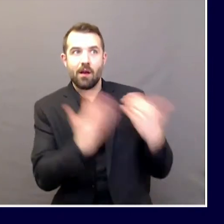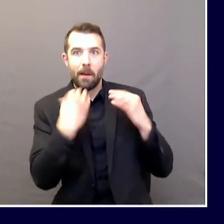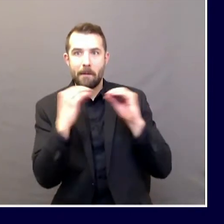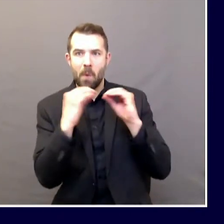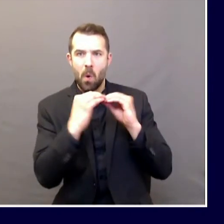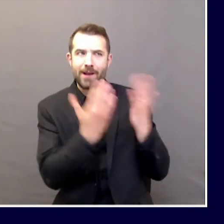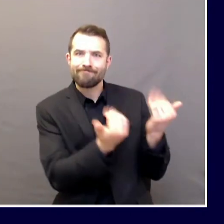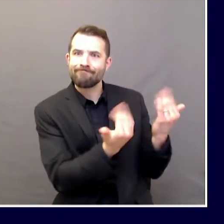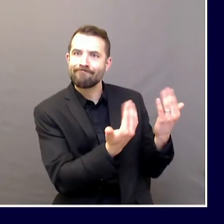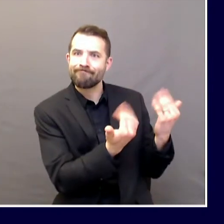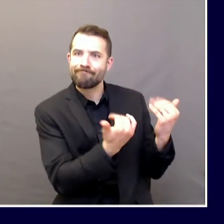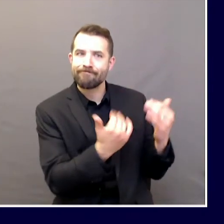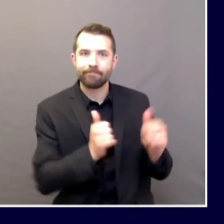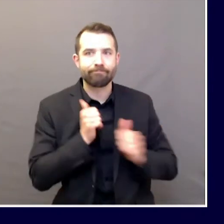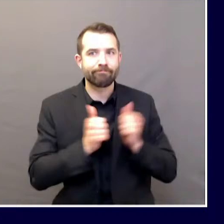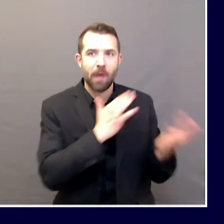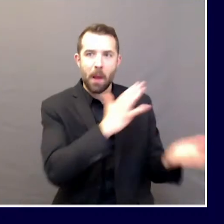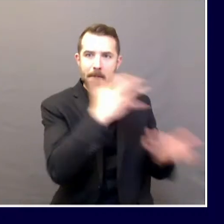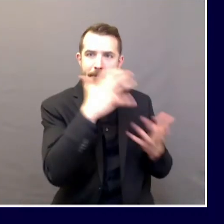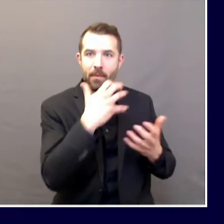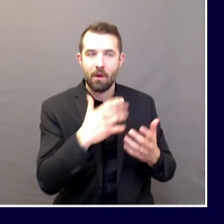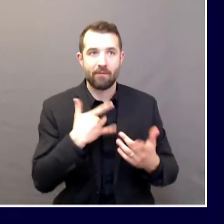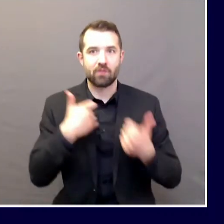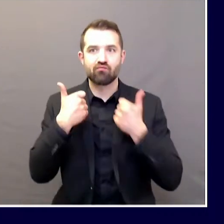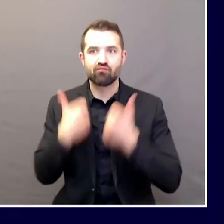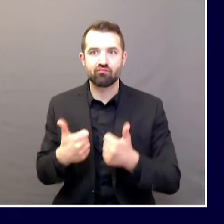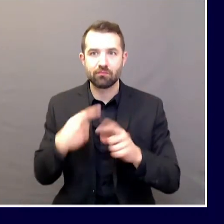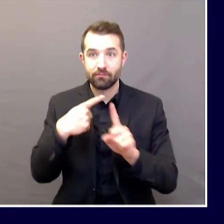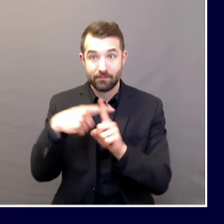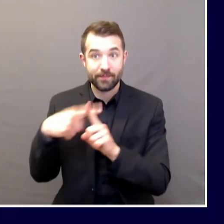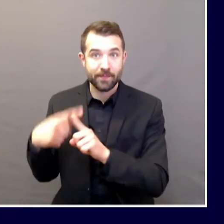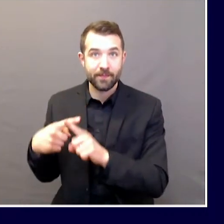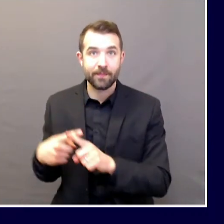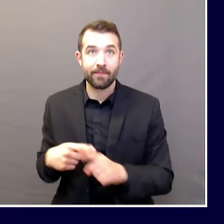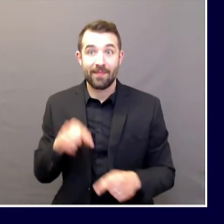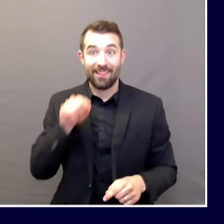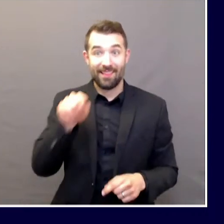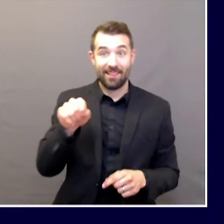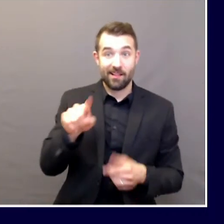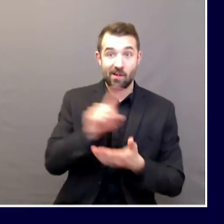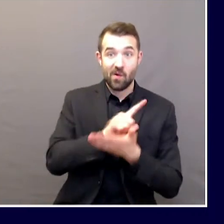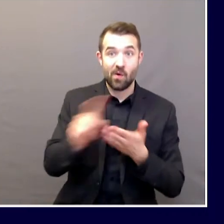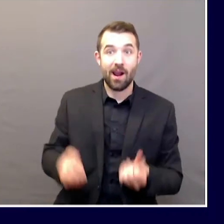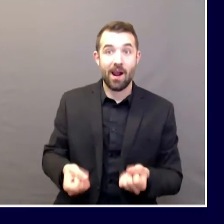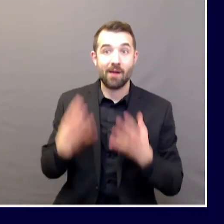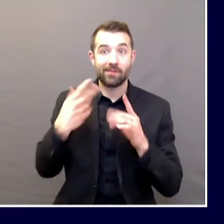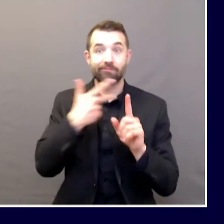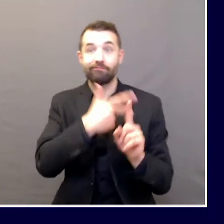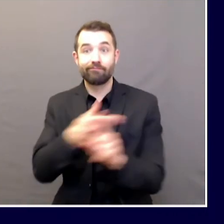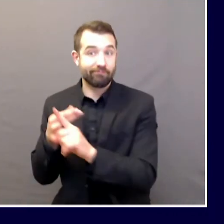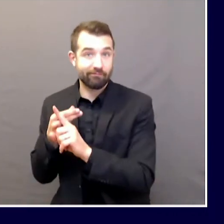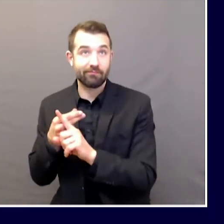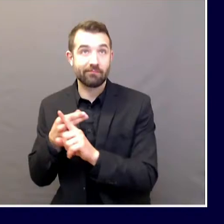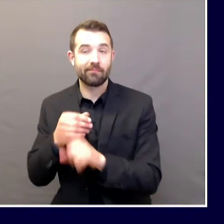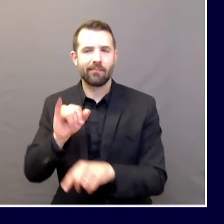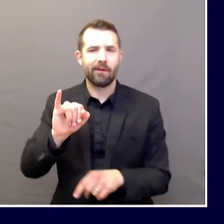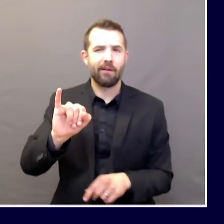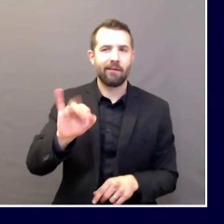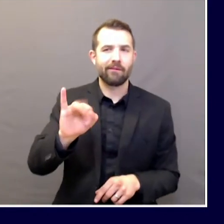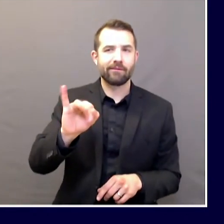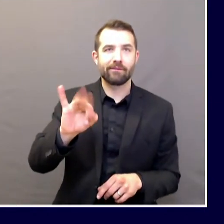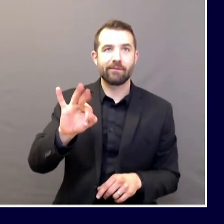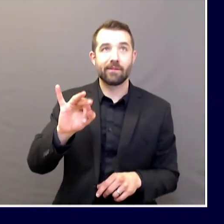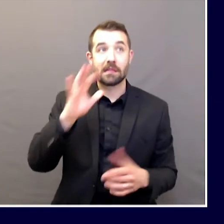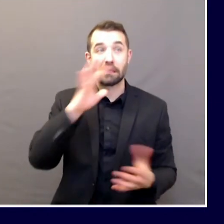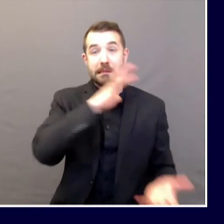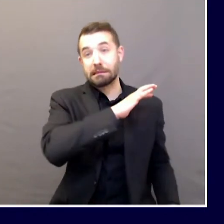what you're doing right now. You're doing X number of doses per week, but what's your theoretical maximum, right? How far